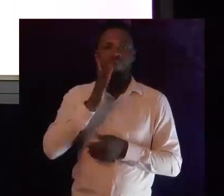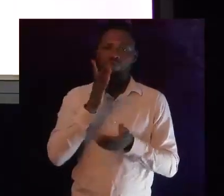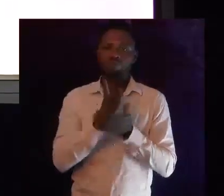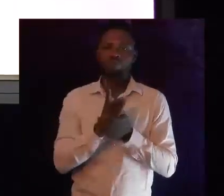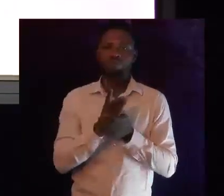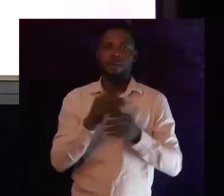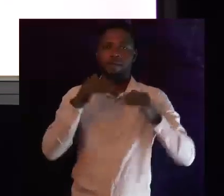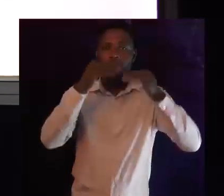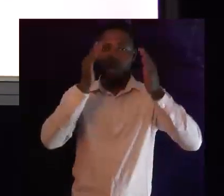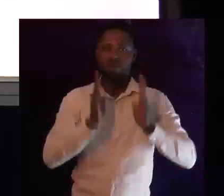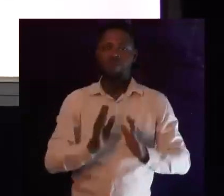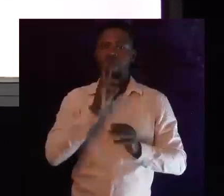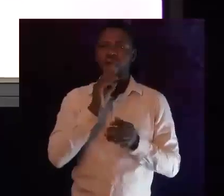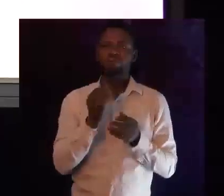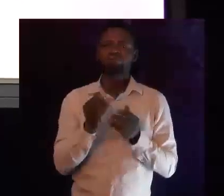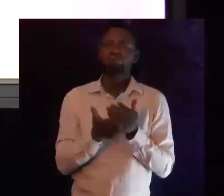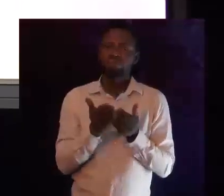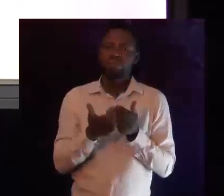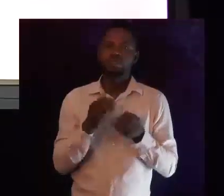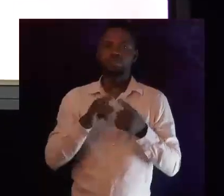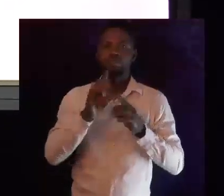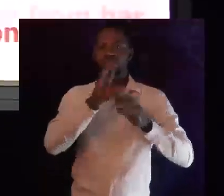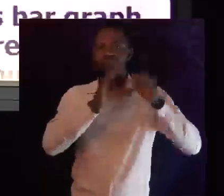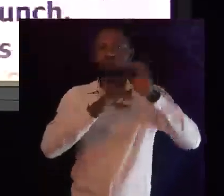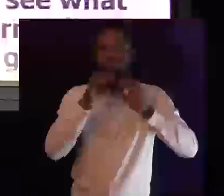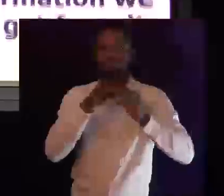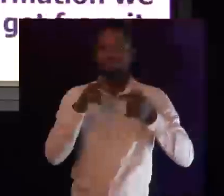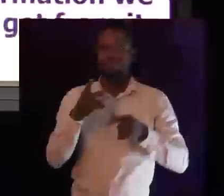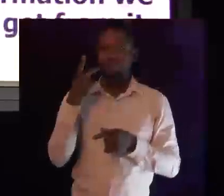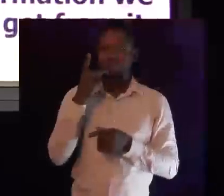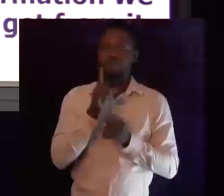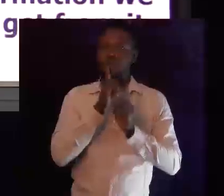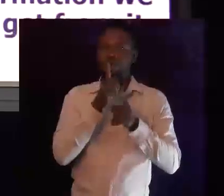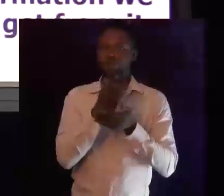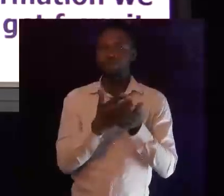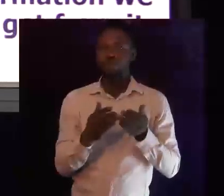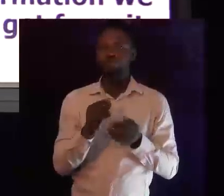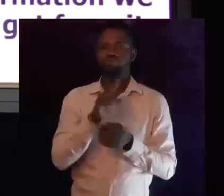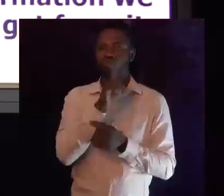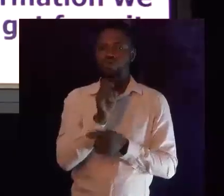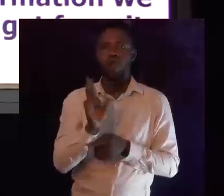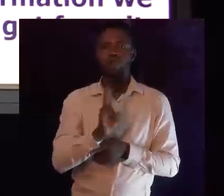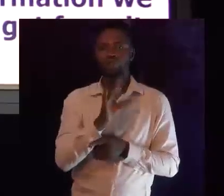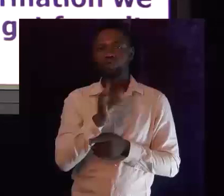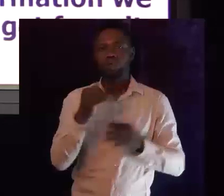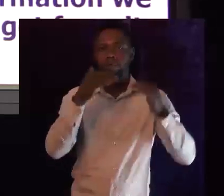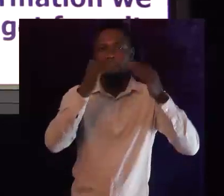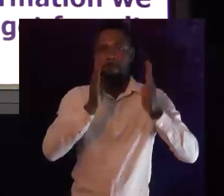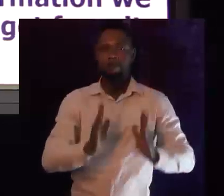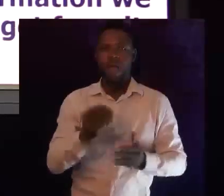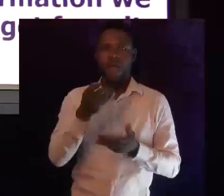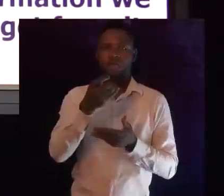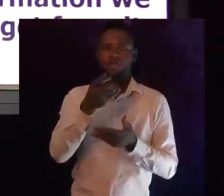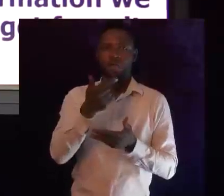Bar graphs are quite easy to construct. Now let's look at answering some questions using